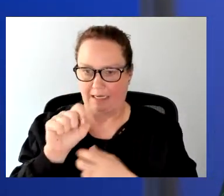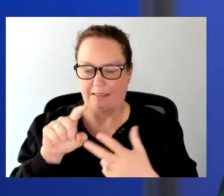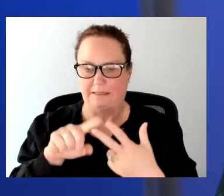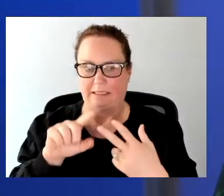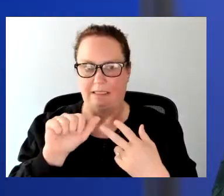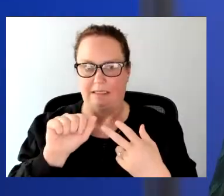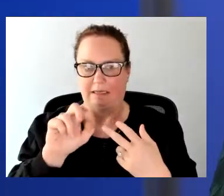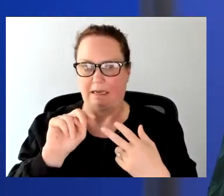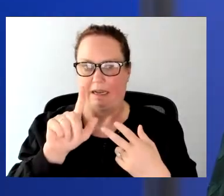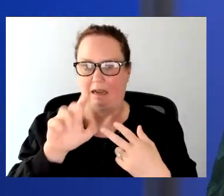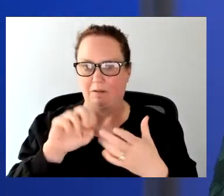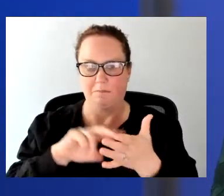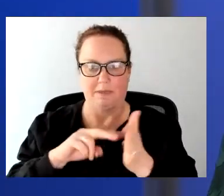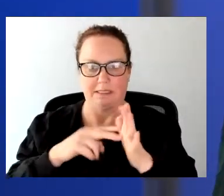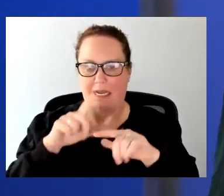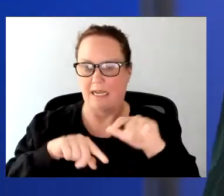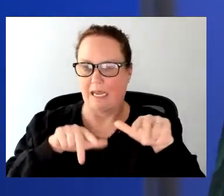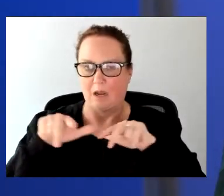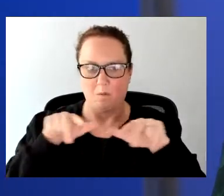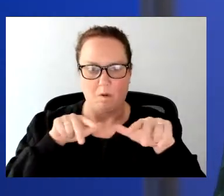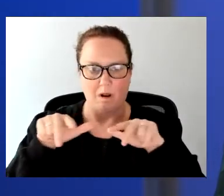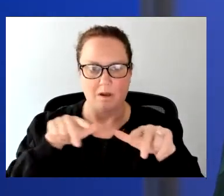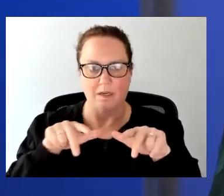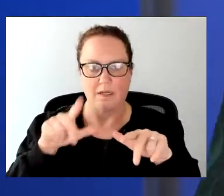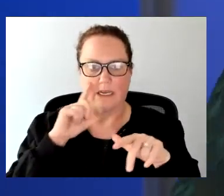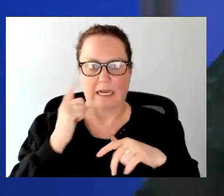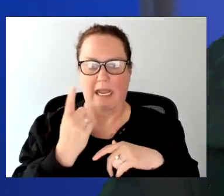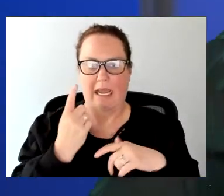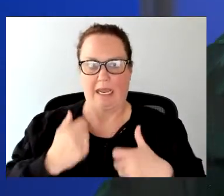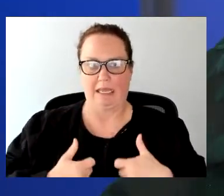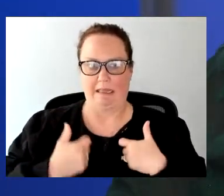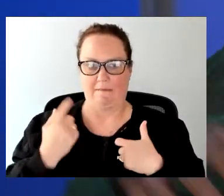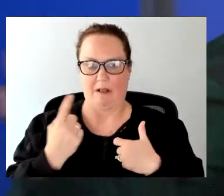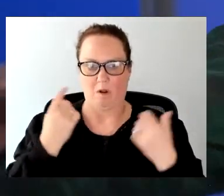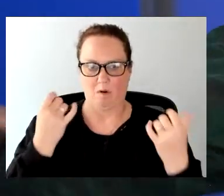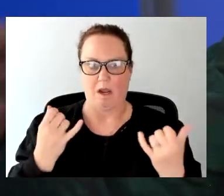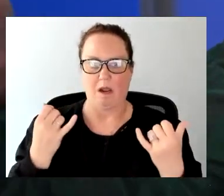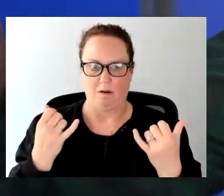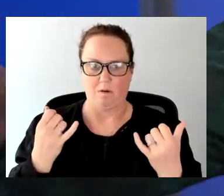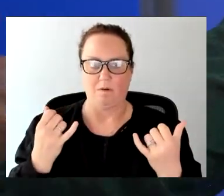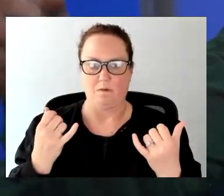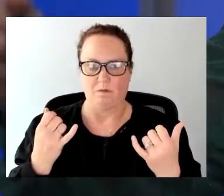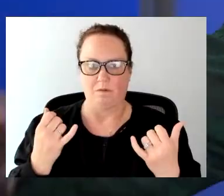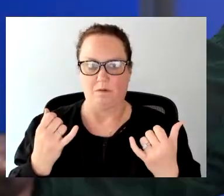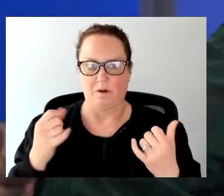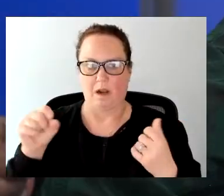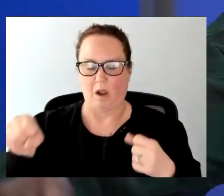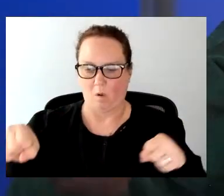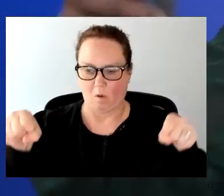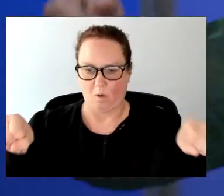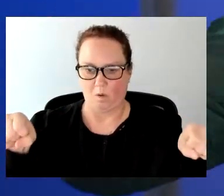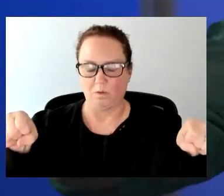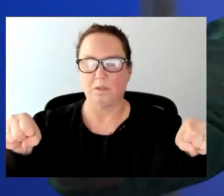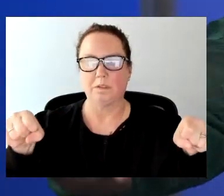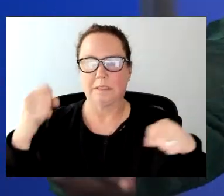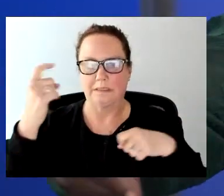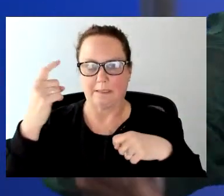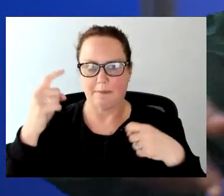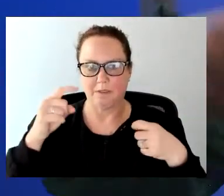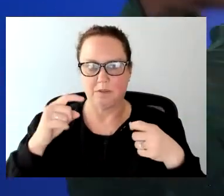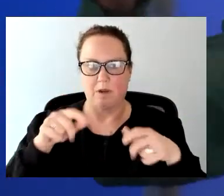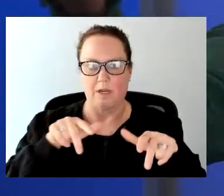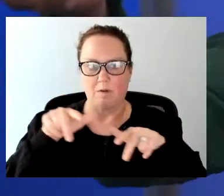to walk. And since I live alone these days, I would, hold on to anything that I can to walk up to the